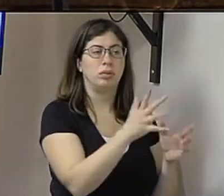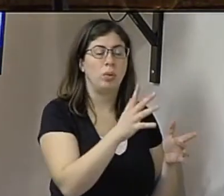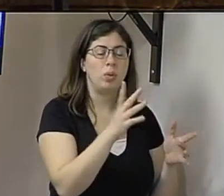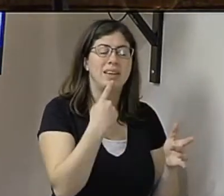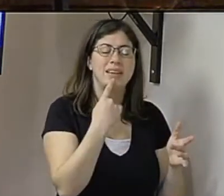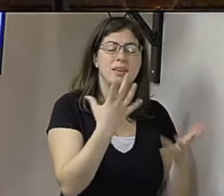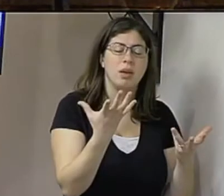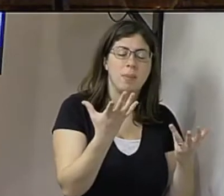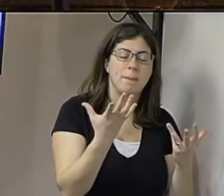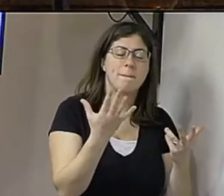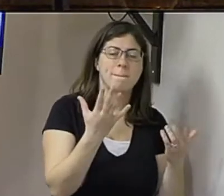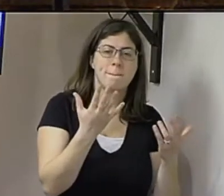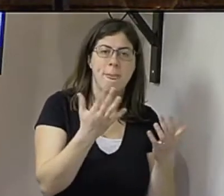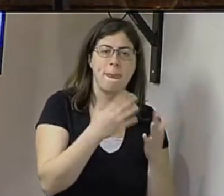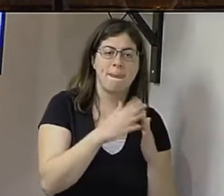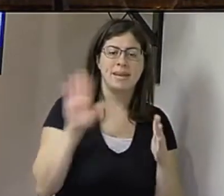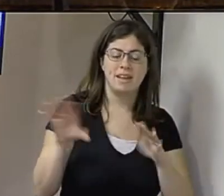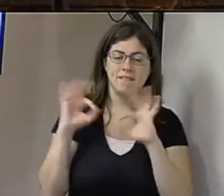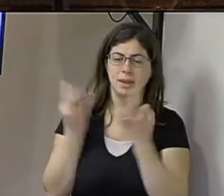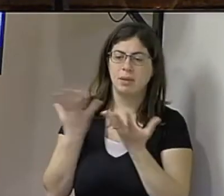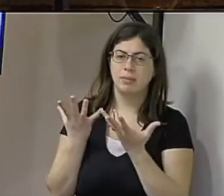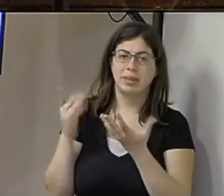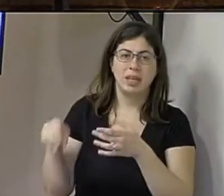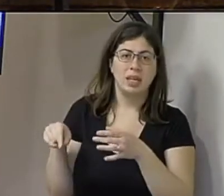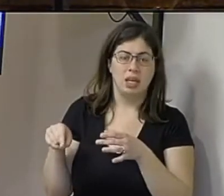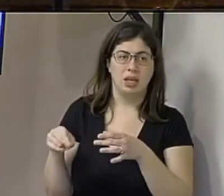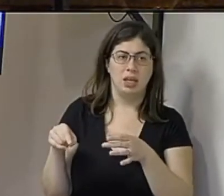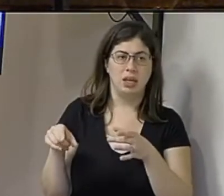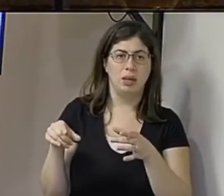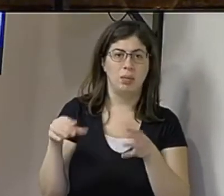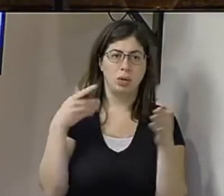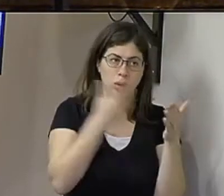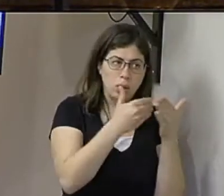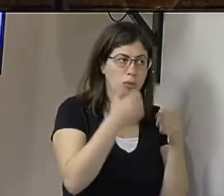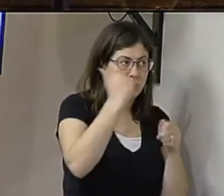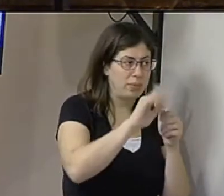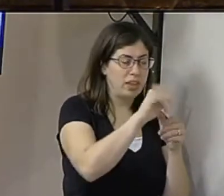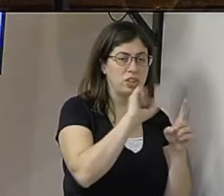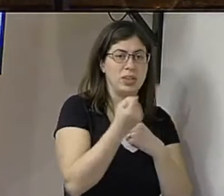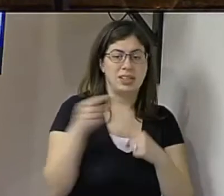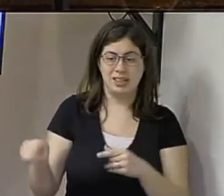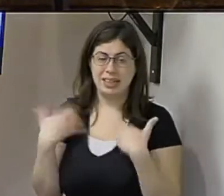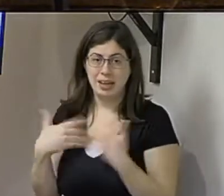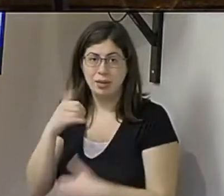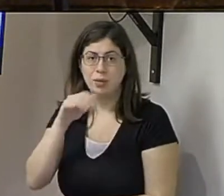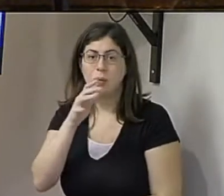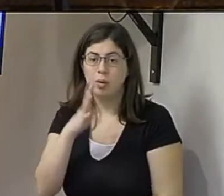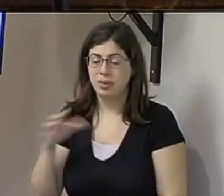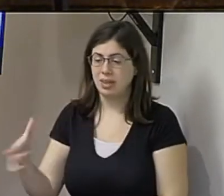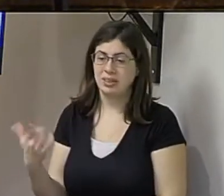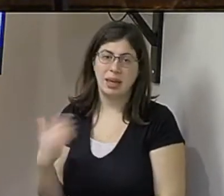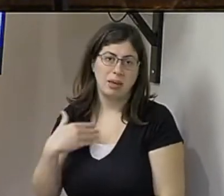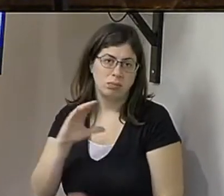it says that he was his family would, at the very least, he would have been close to that. And then this younger woman that he's taking care of is an